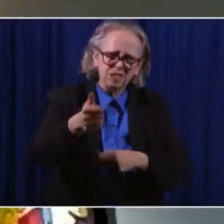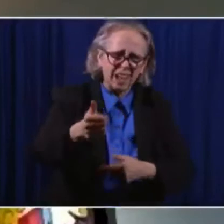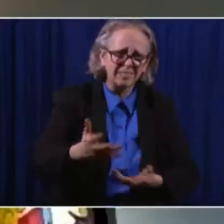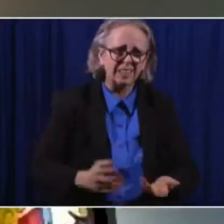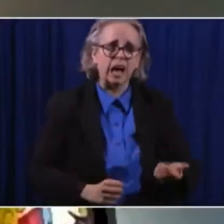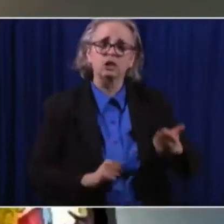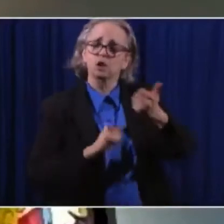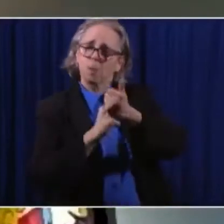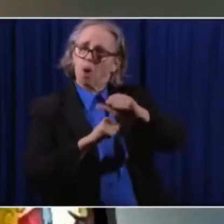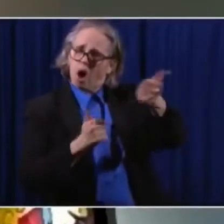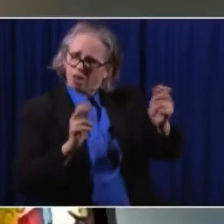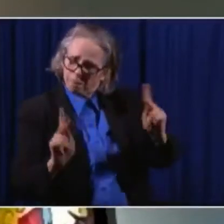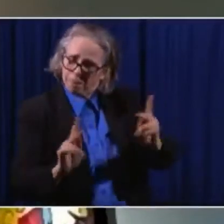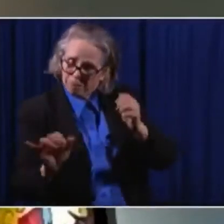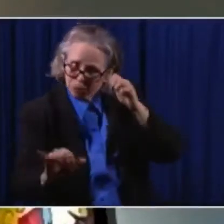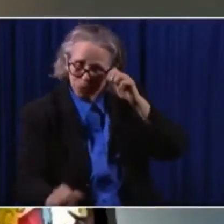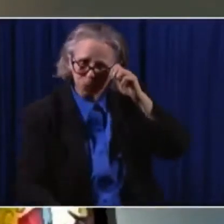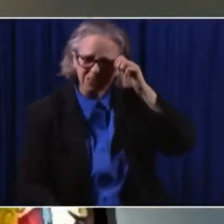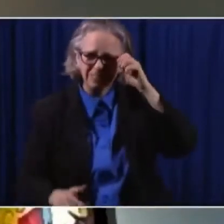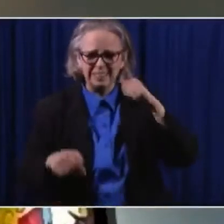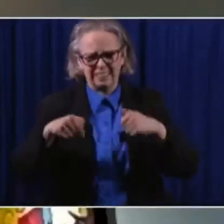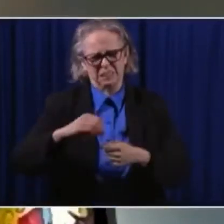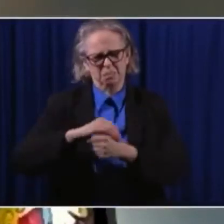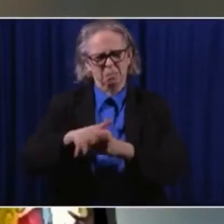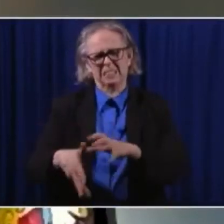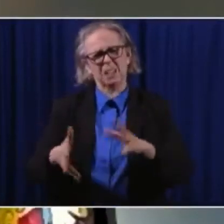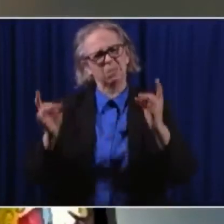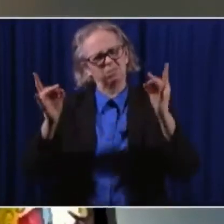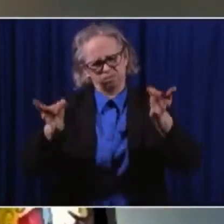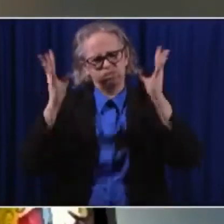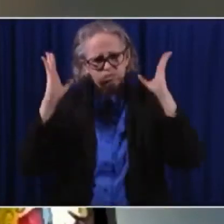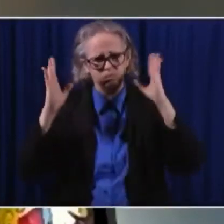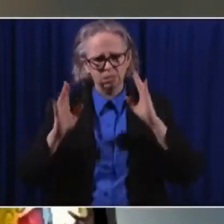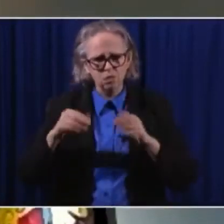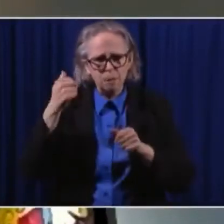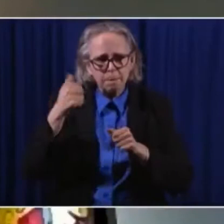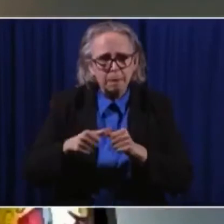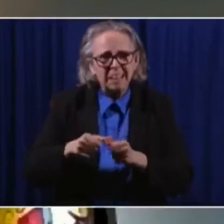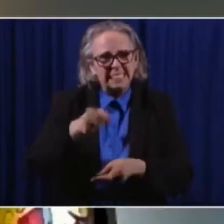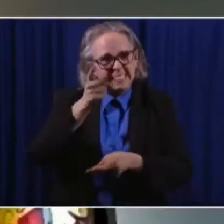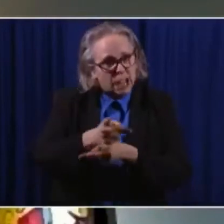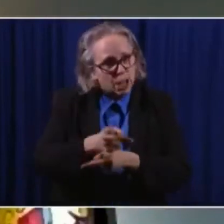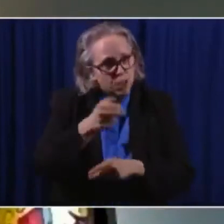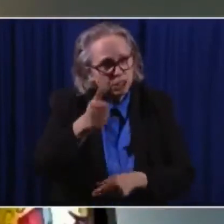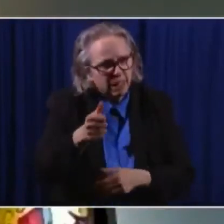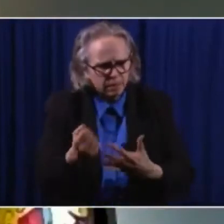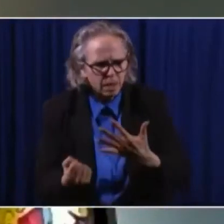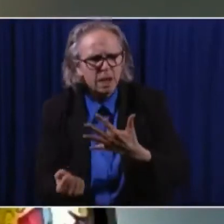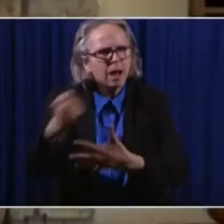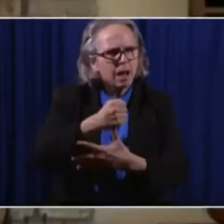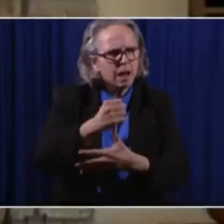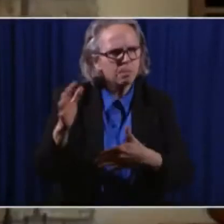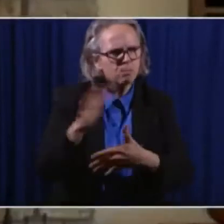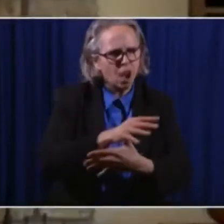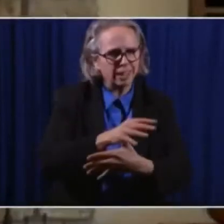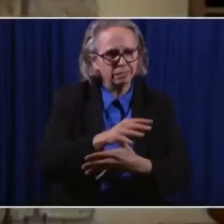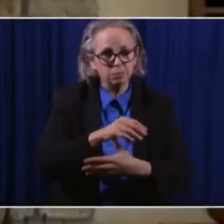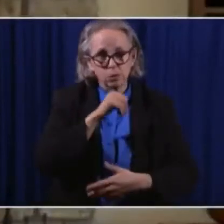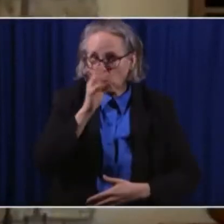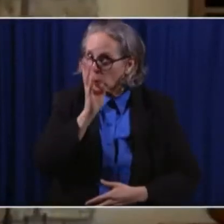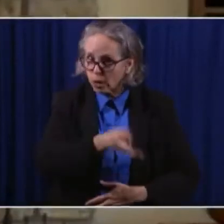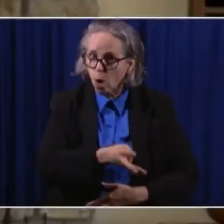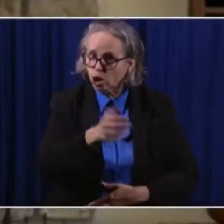the pandemic and beyond. And remember, taking care of yourself is a priority, not a luxury. Well, Director, thank you very